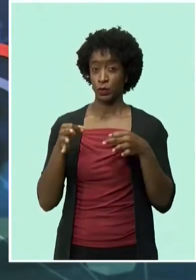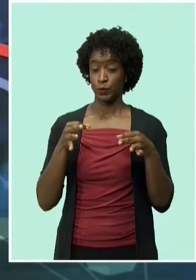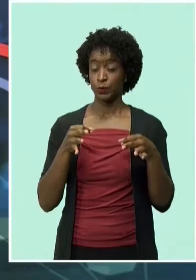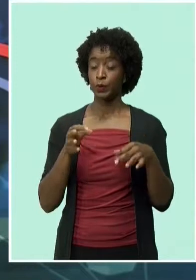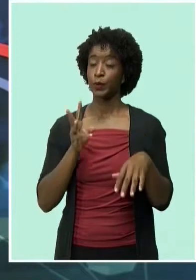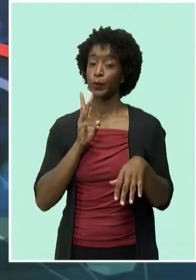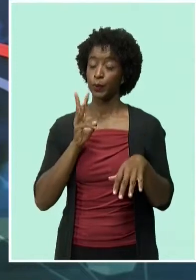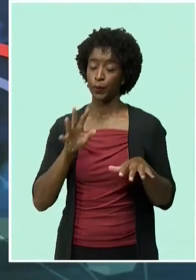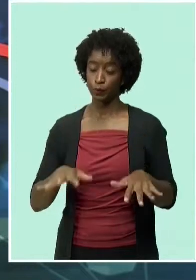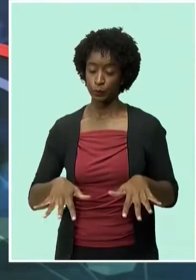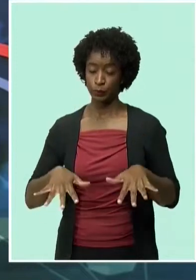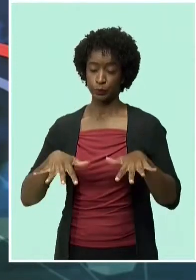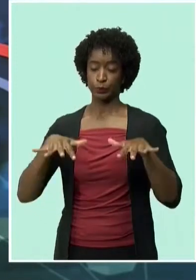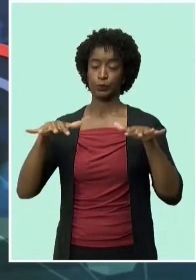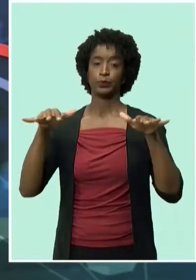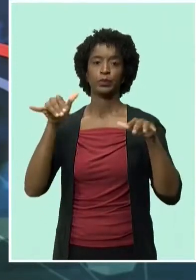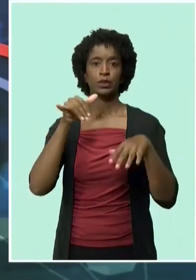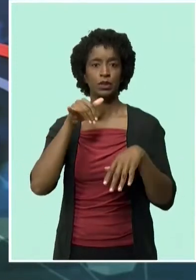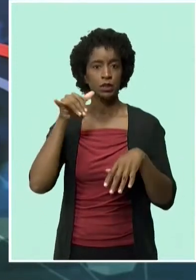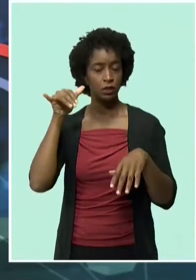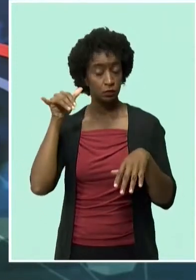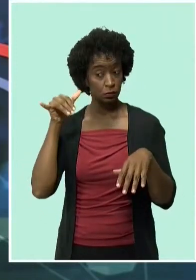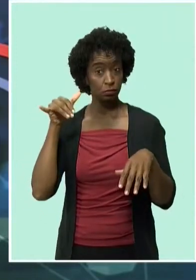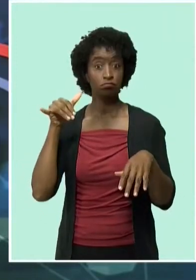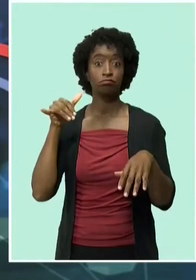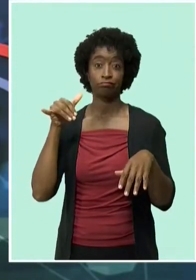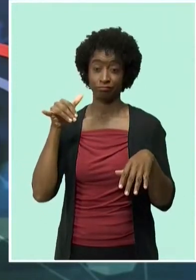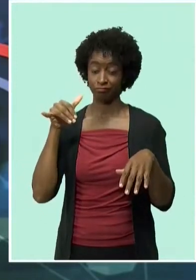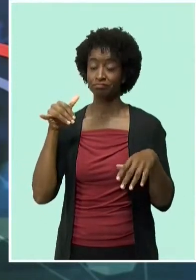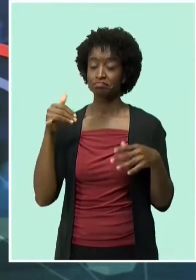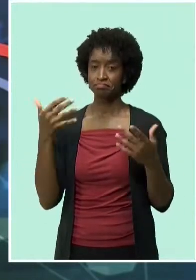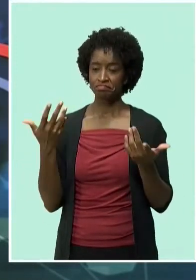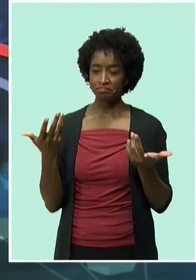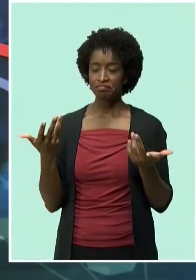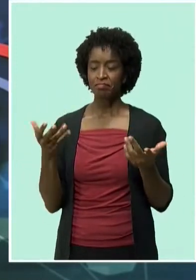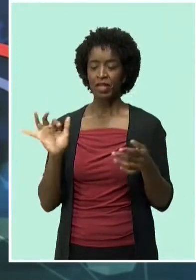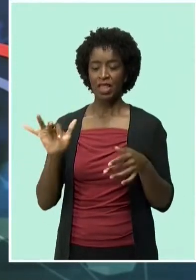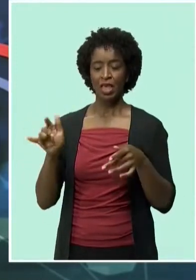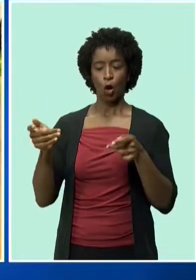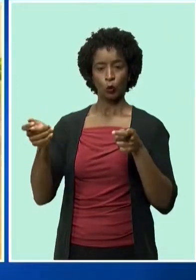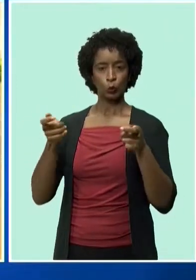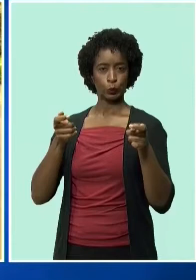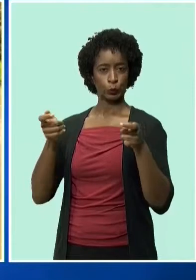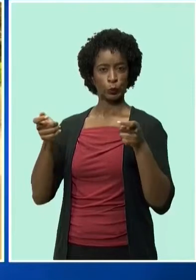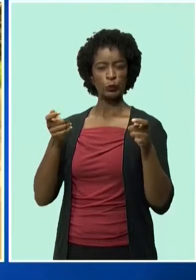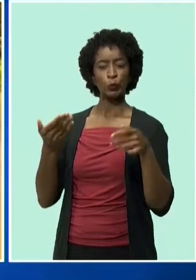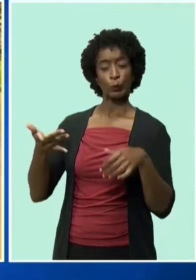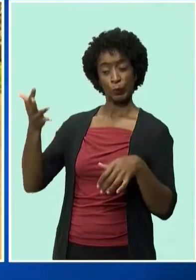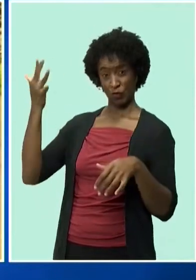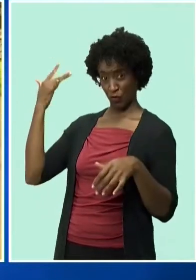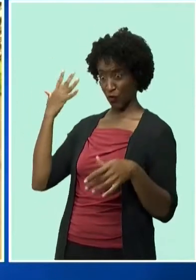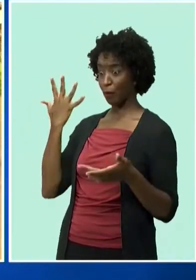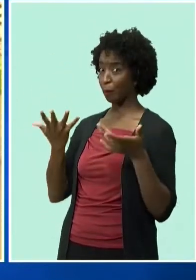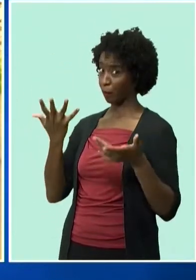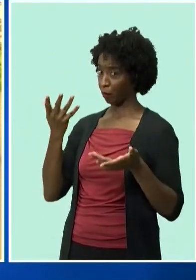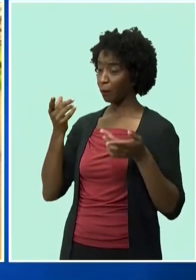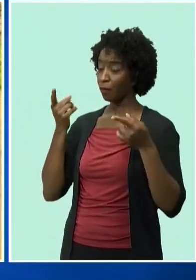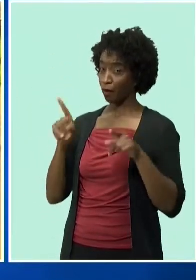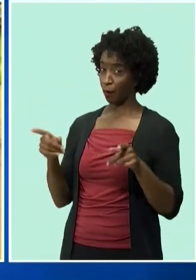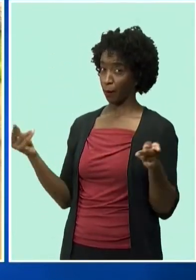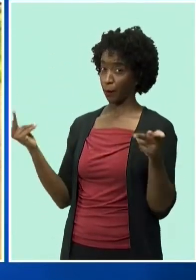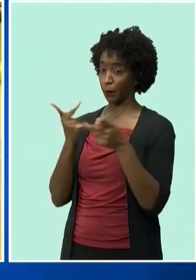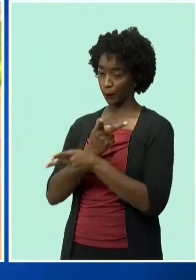Old Town yesterday could have been far worse had the government not undertaken work through a water resource management and food